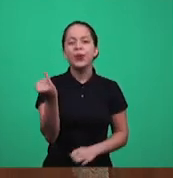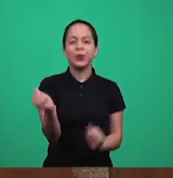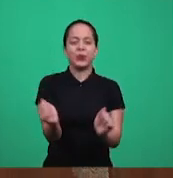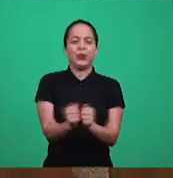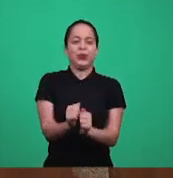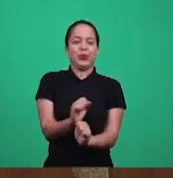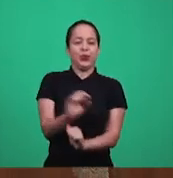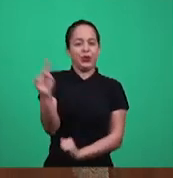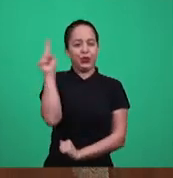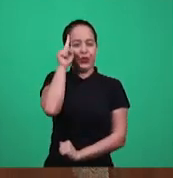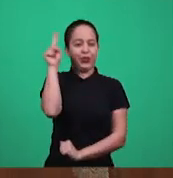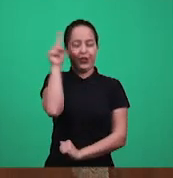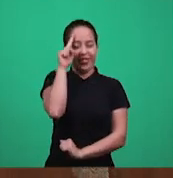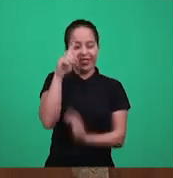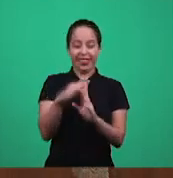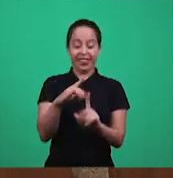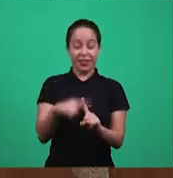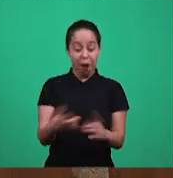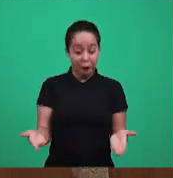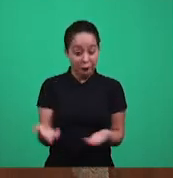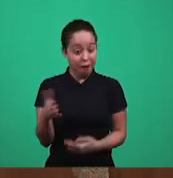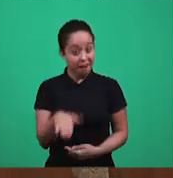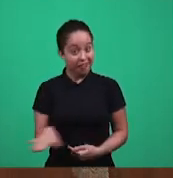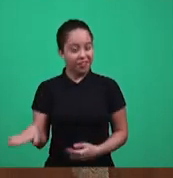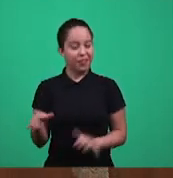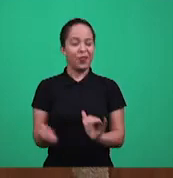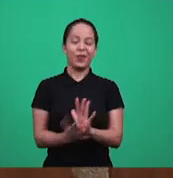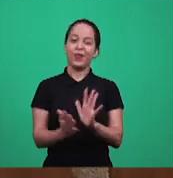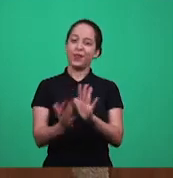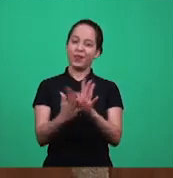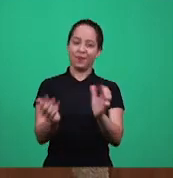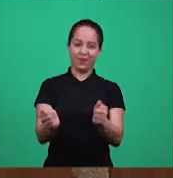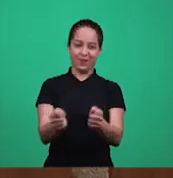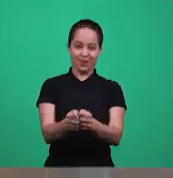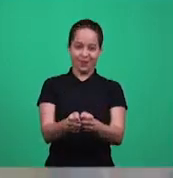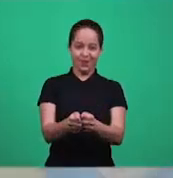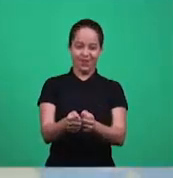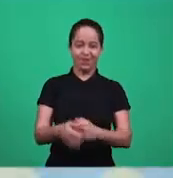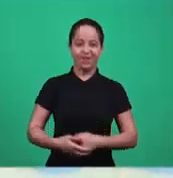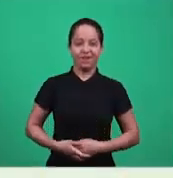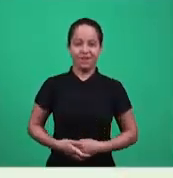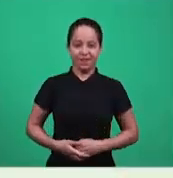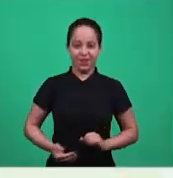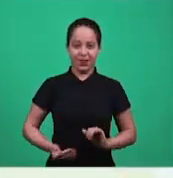day-to-day life of the church. And together with us, at this moment, are going to praise the Lord.